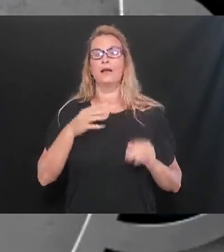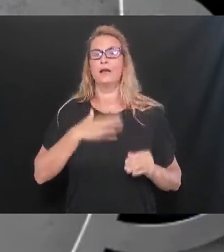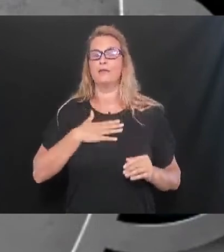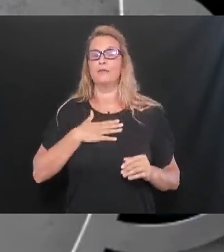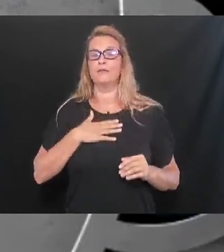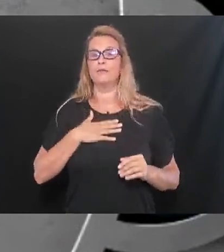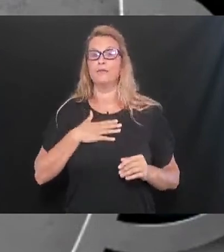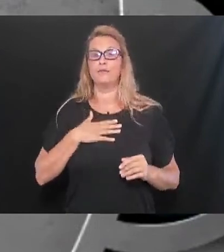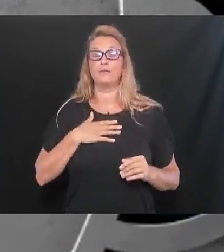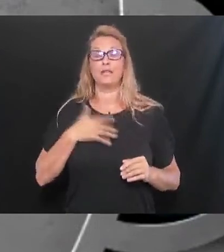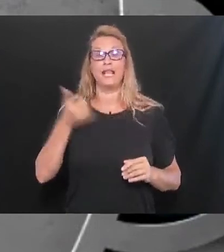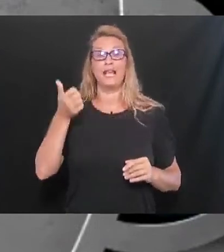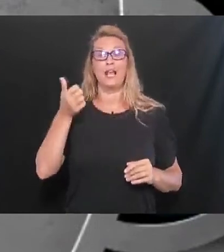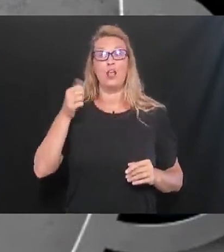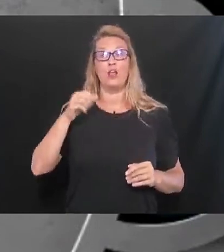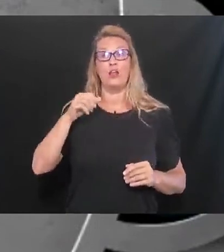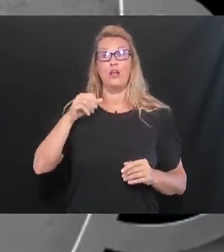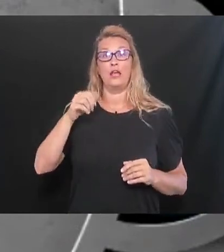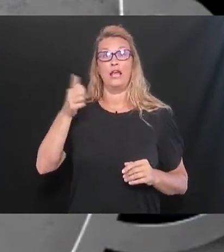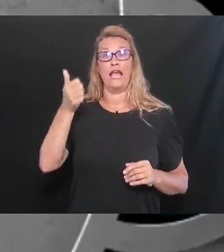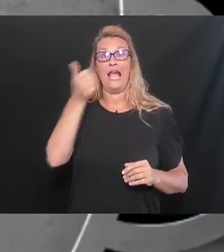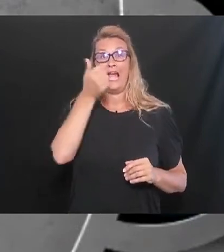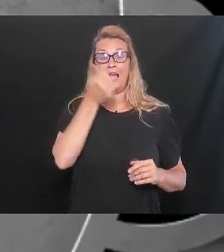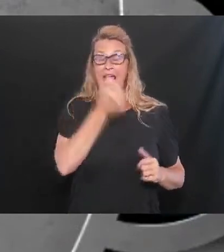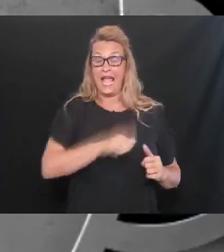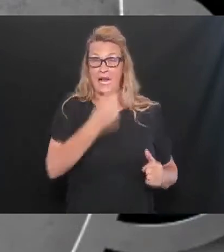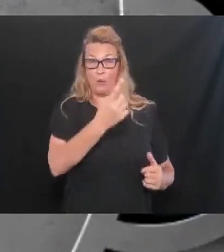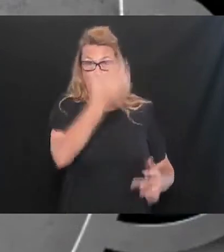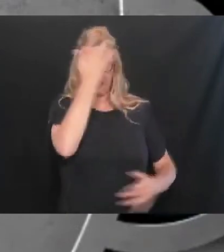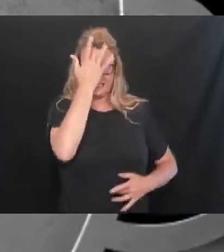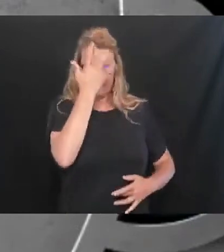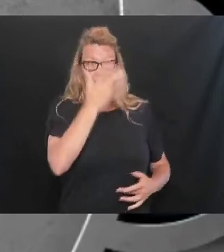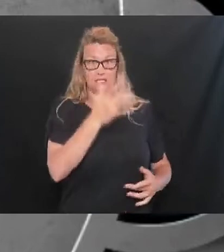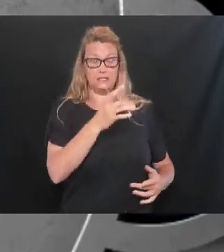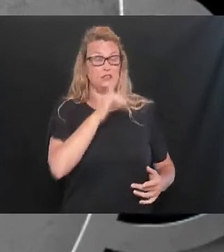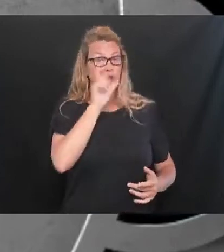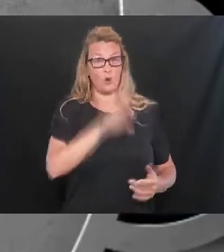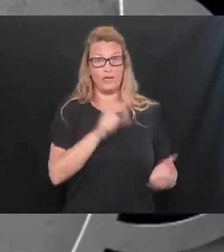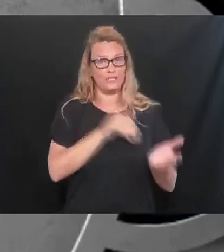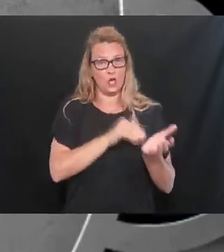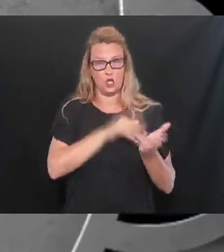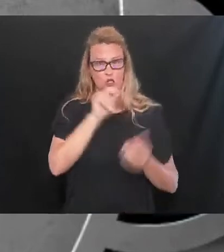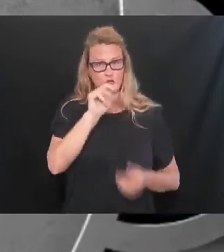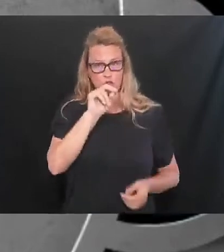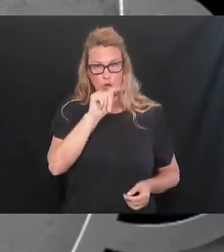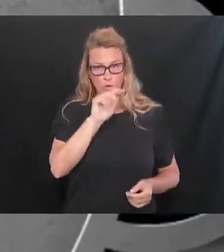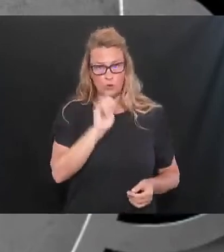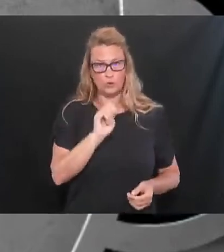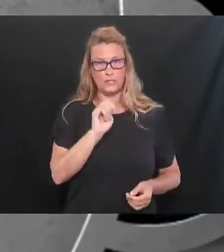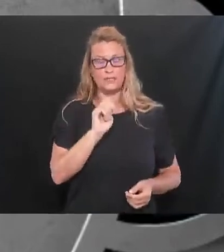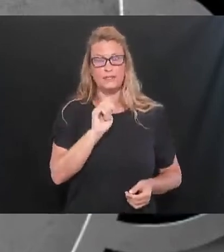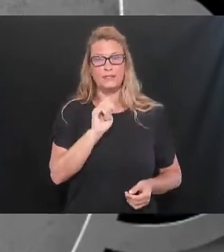it's for any age who's immunocompromised. And you don't need a doctor's note, but when you go, you're basically